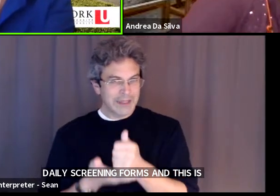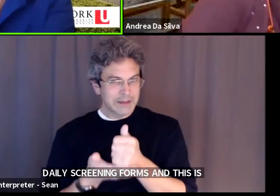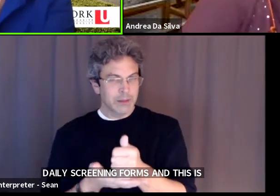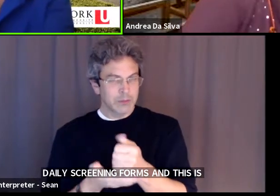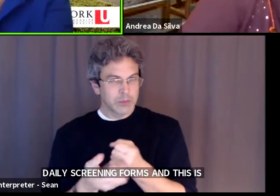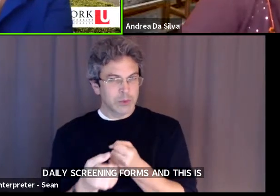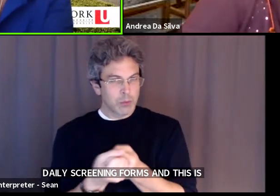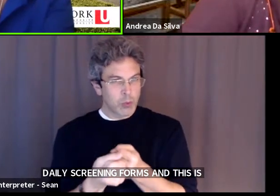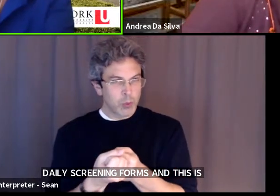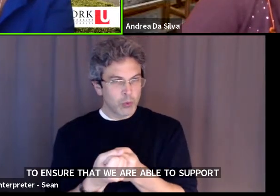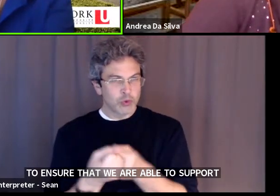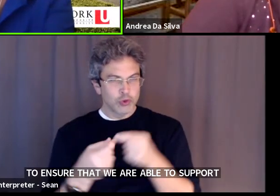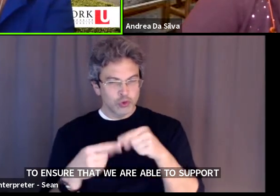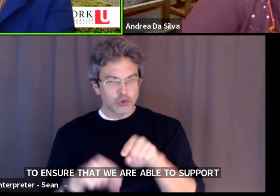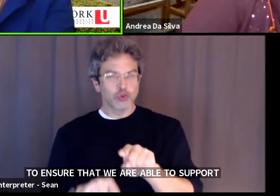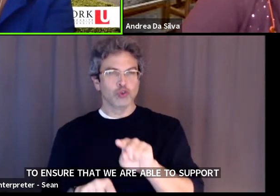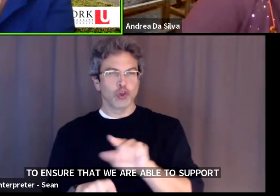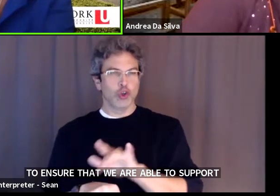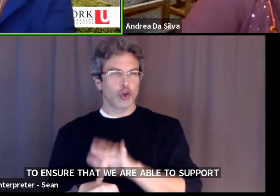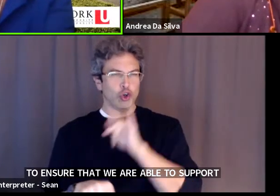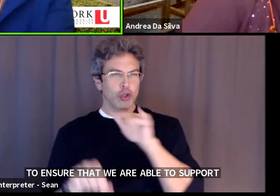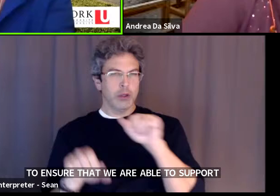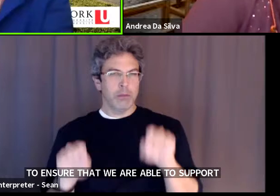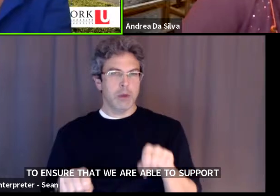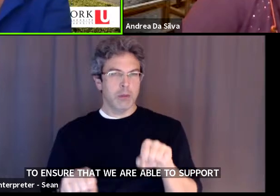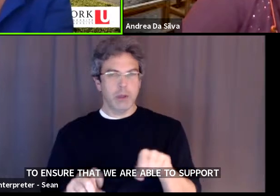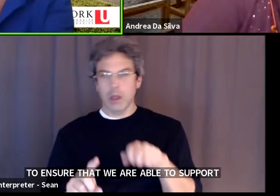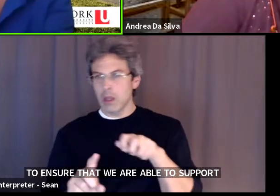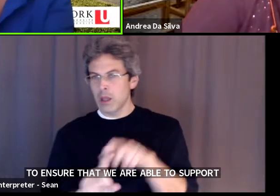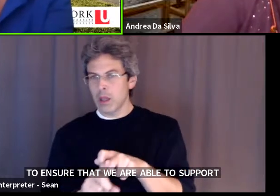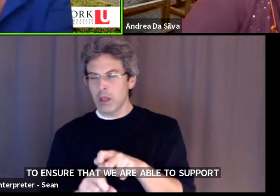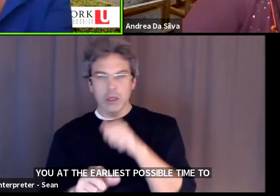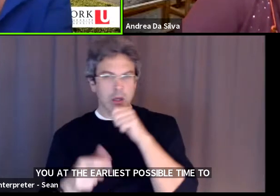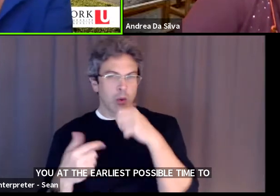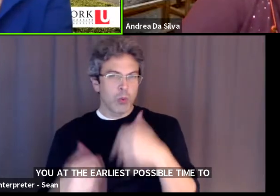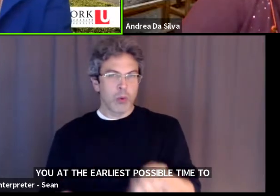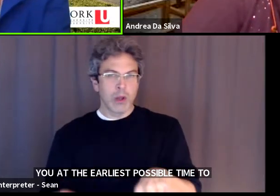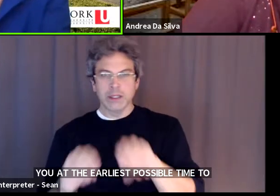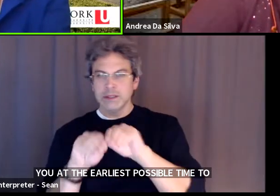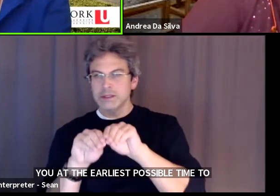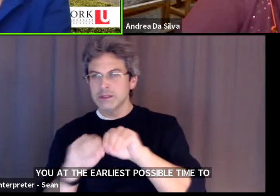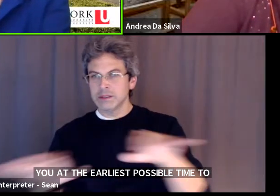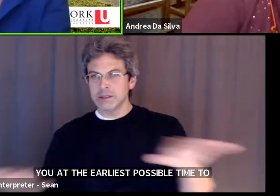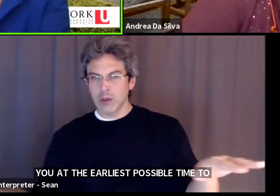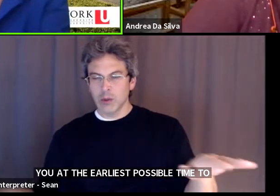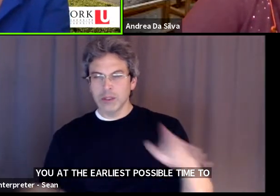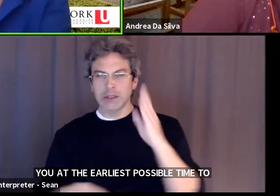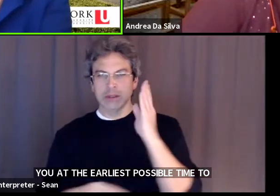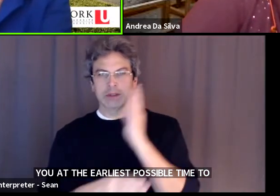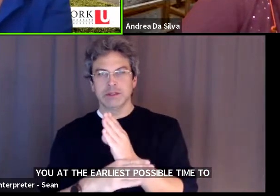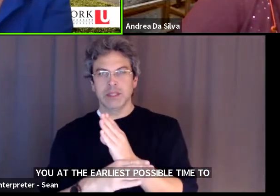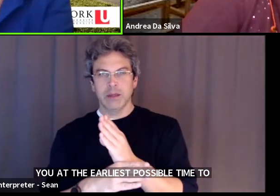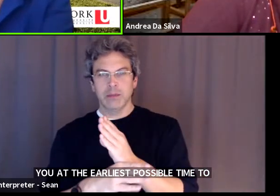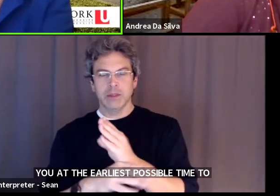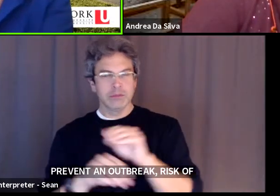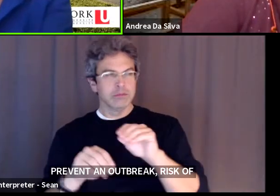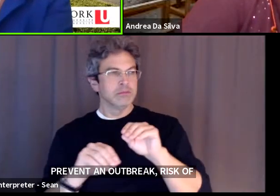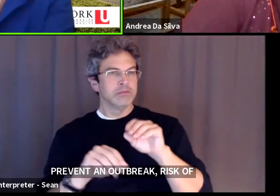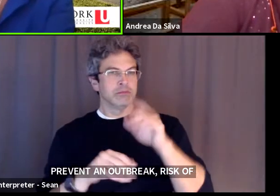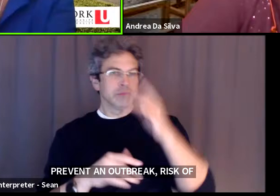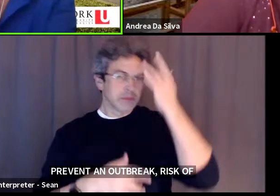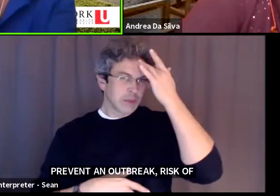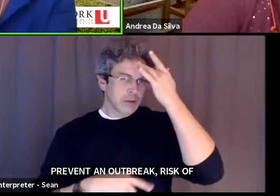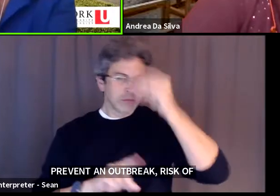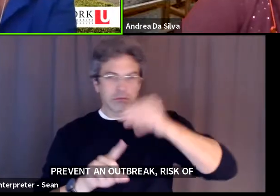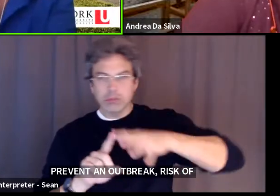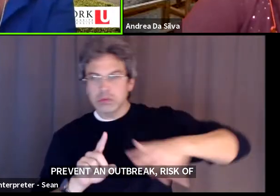possible time to prevent an outbreak, risk of transmission, and overall health and safety.